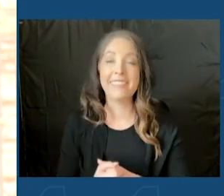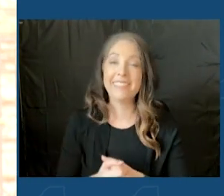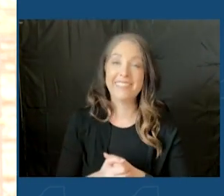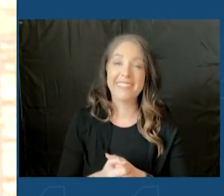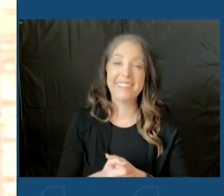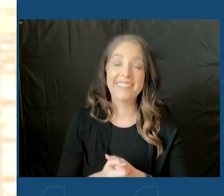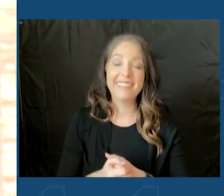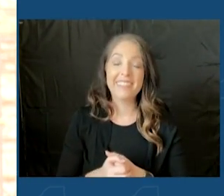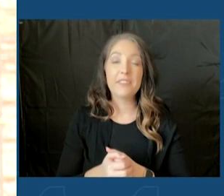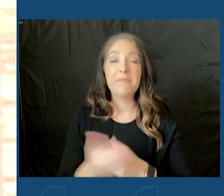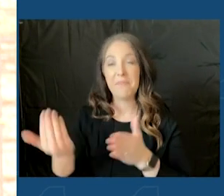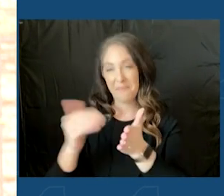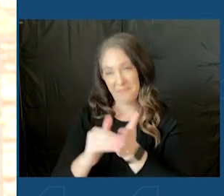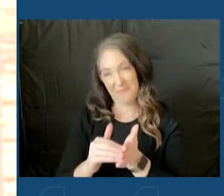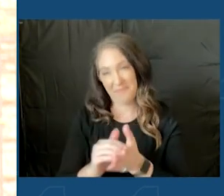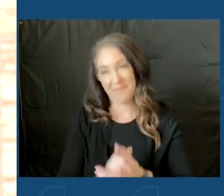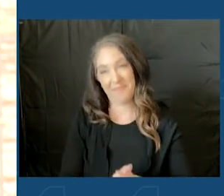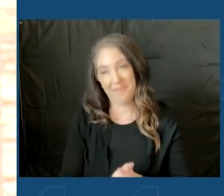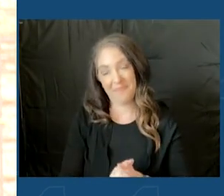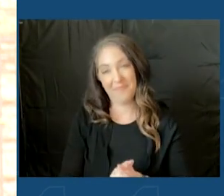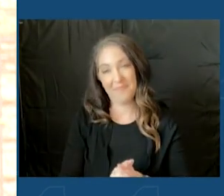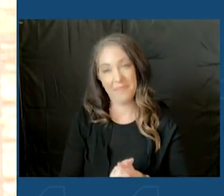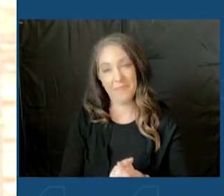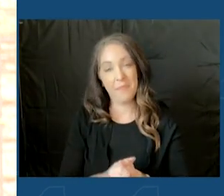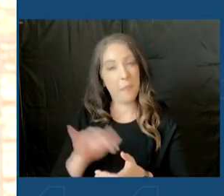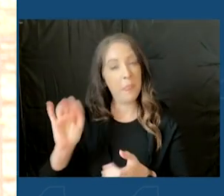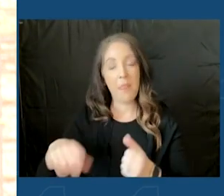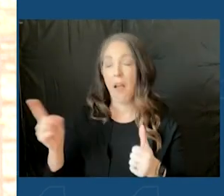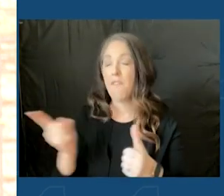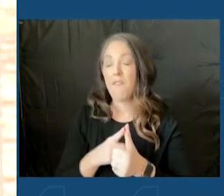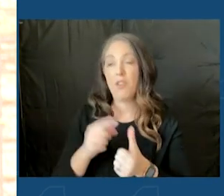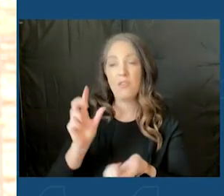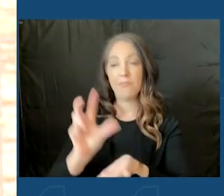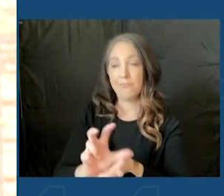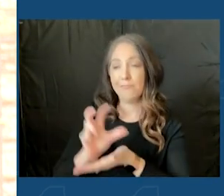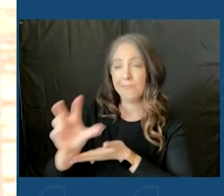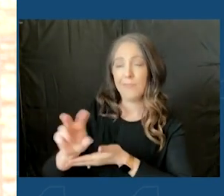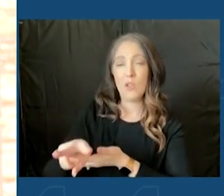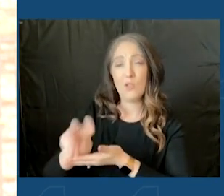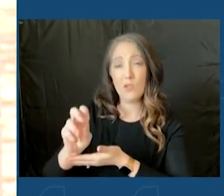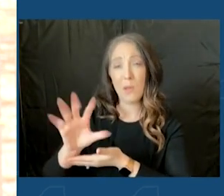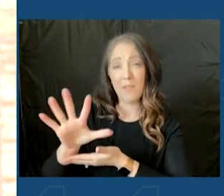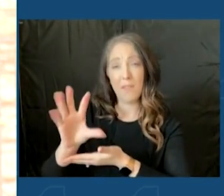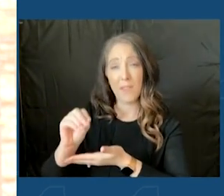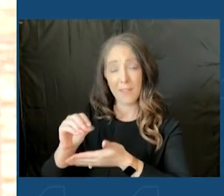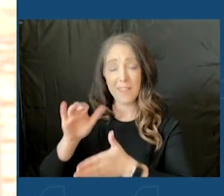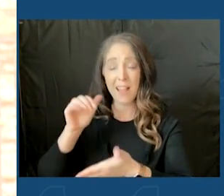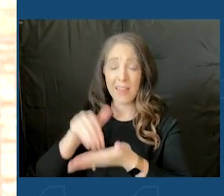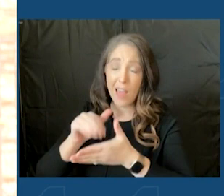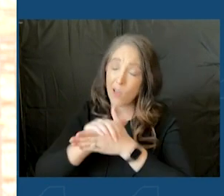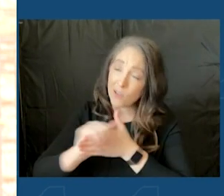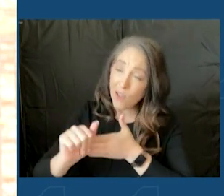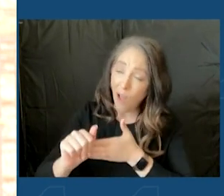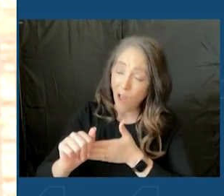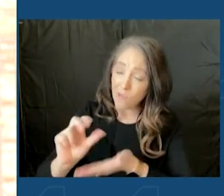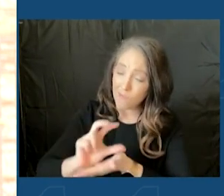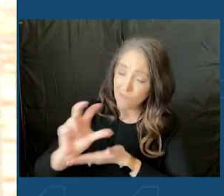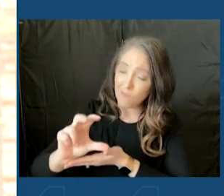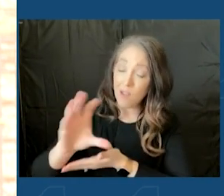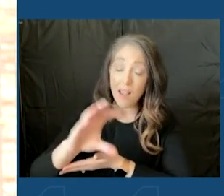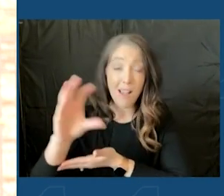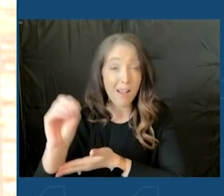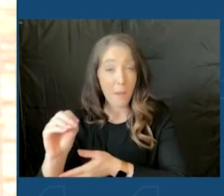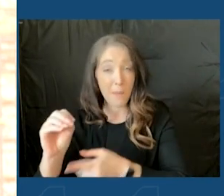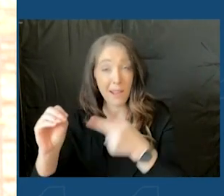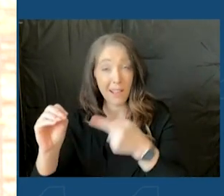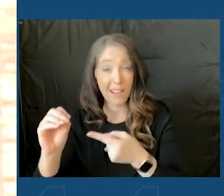But again, that first investment of $250,000 into a company that